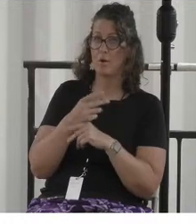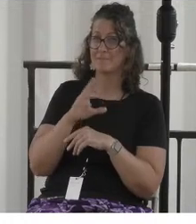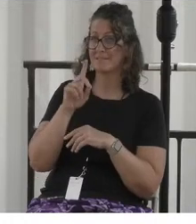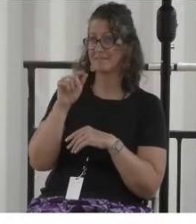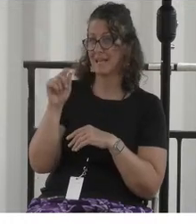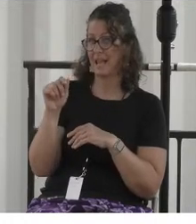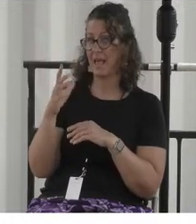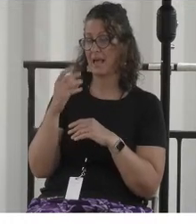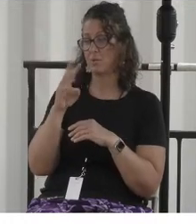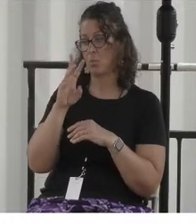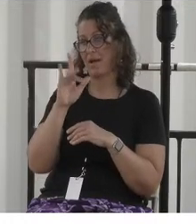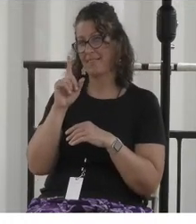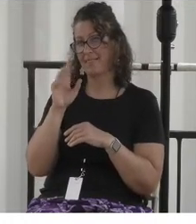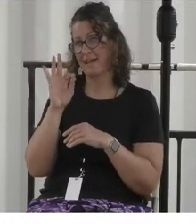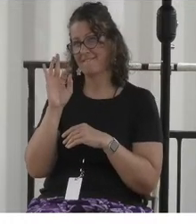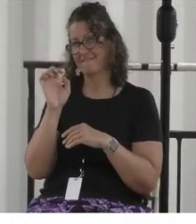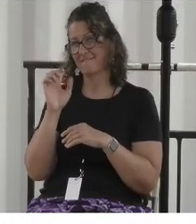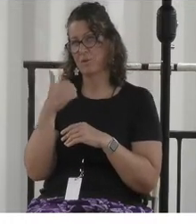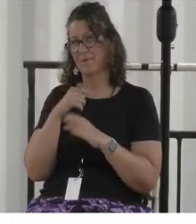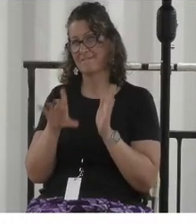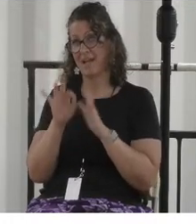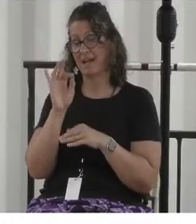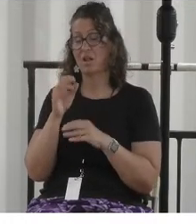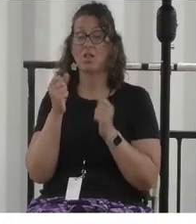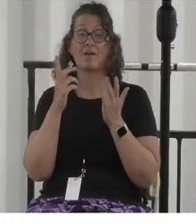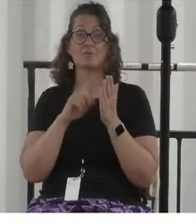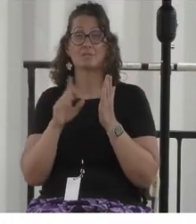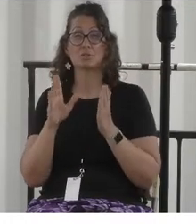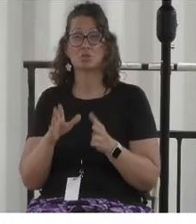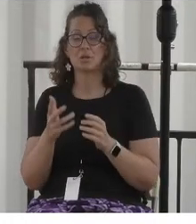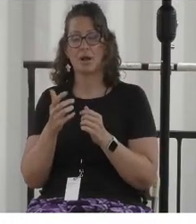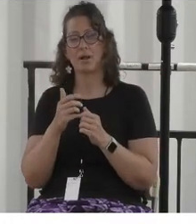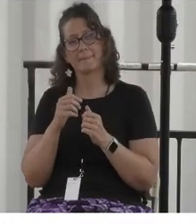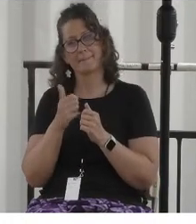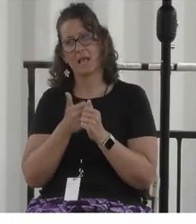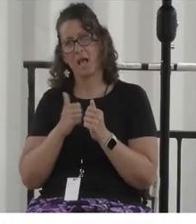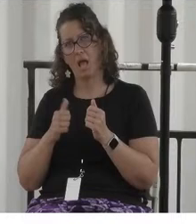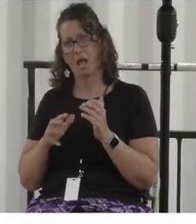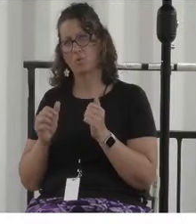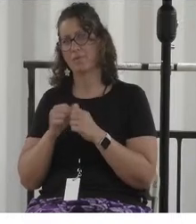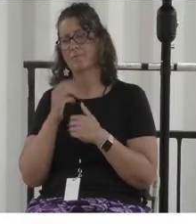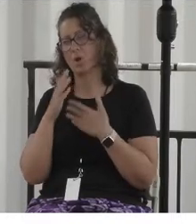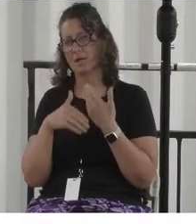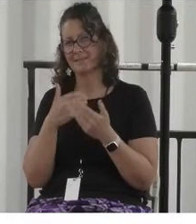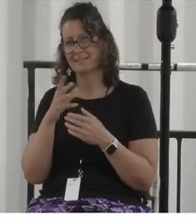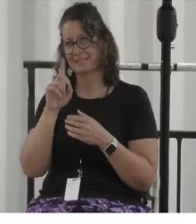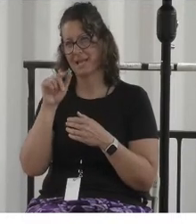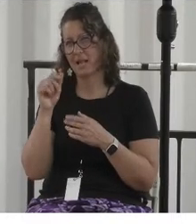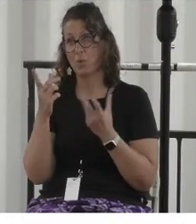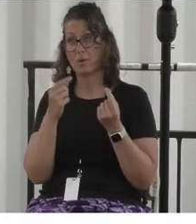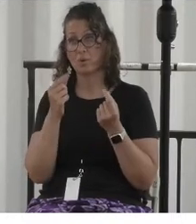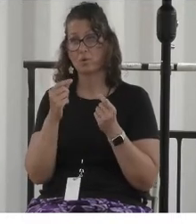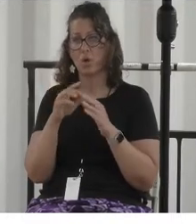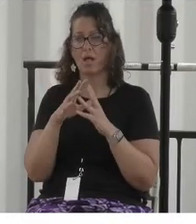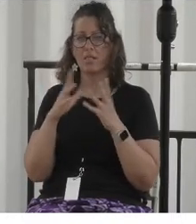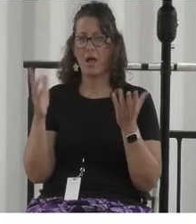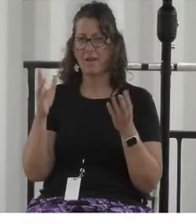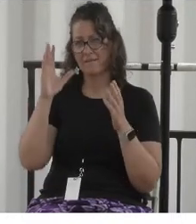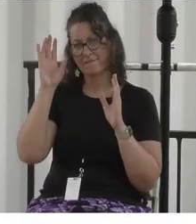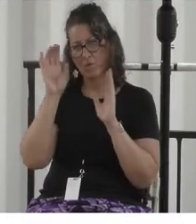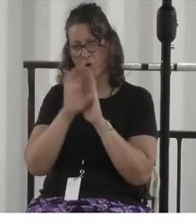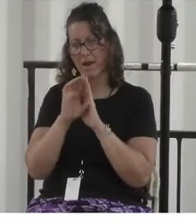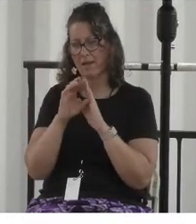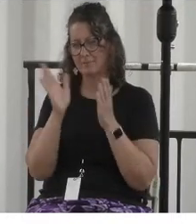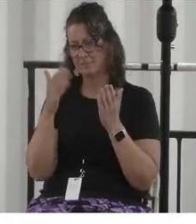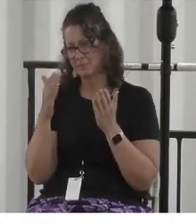find. And a lot of researchers are getting behind in processing their data. And what they're really doing is going through large volumes of photographs, trying to figure out